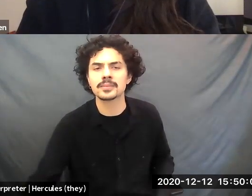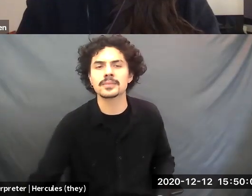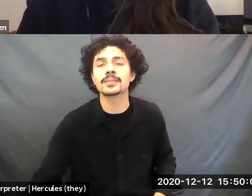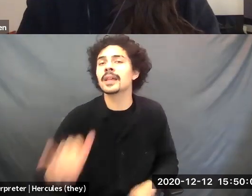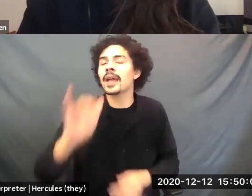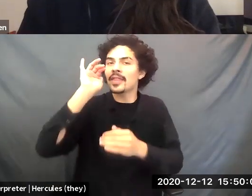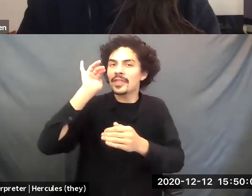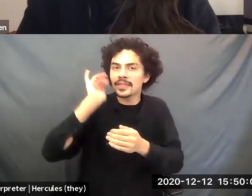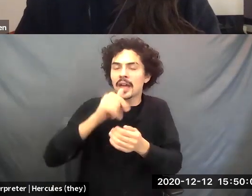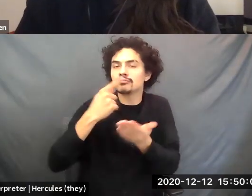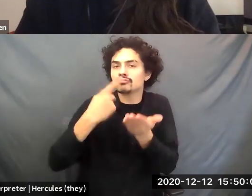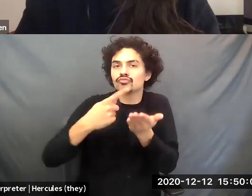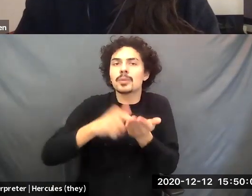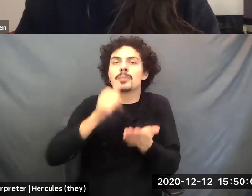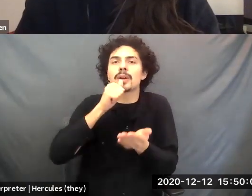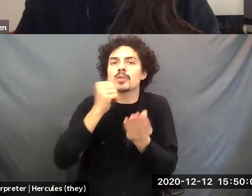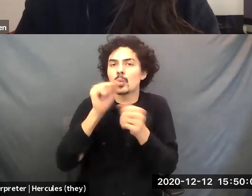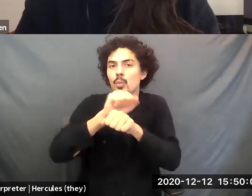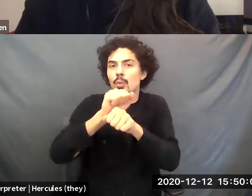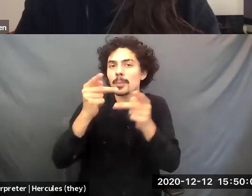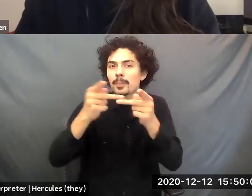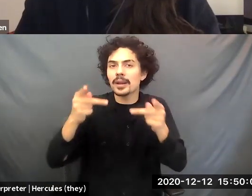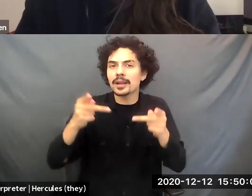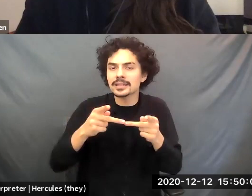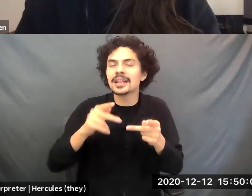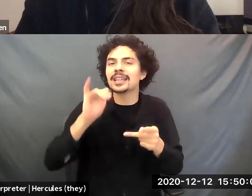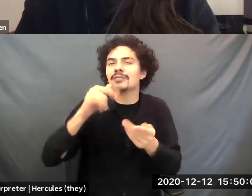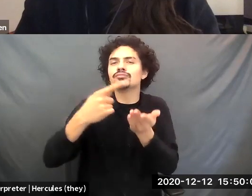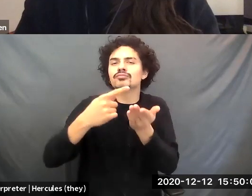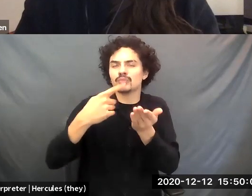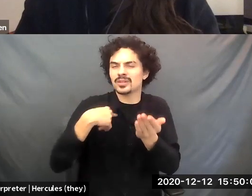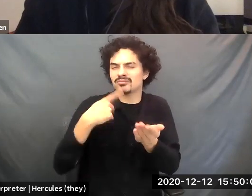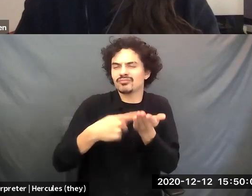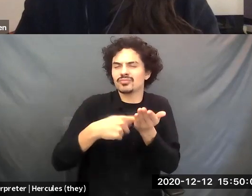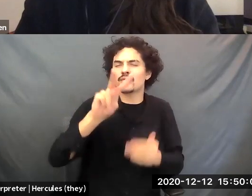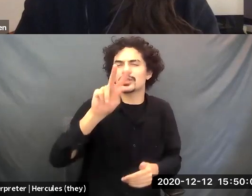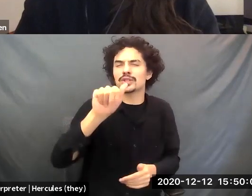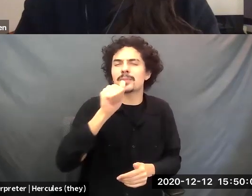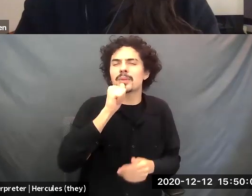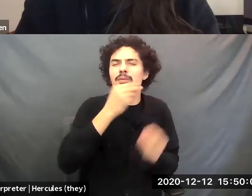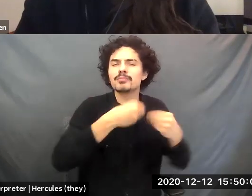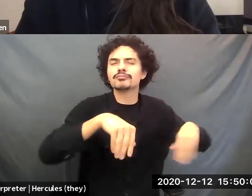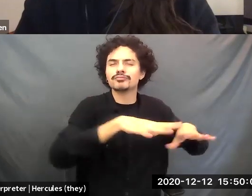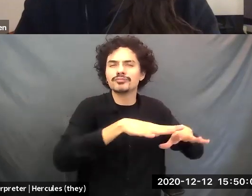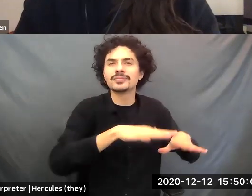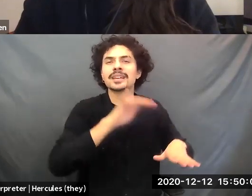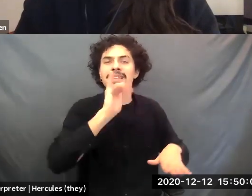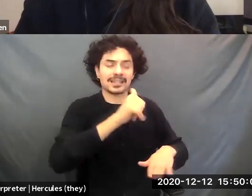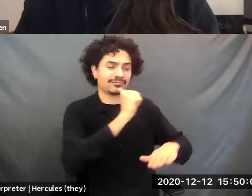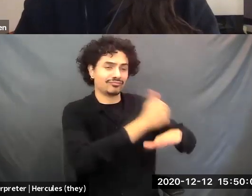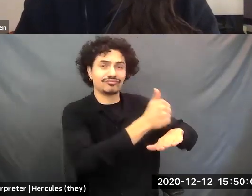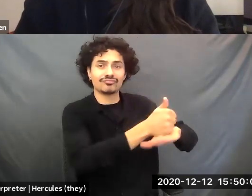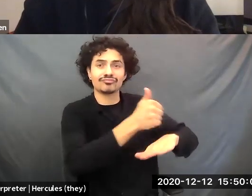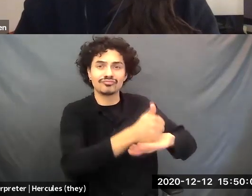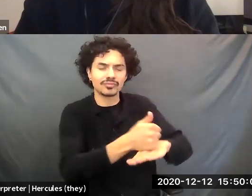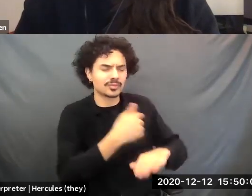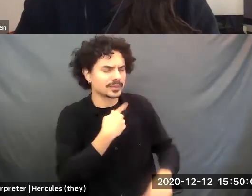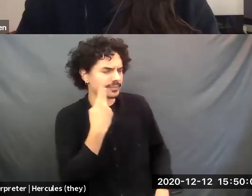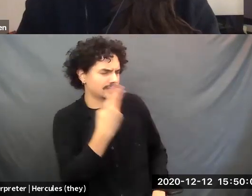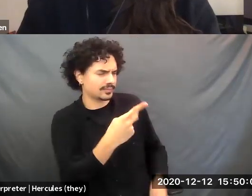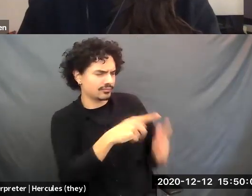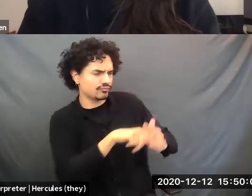private work site in rural Virginia, and the monuments themselves had initially belonged to a